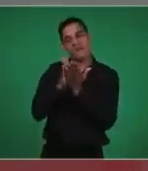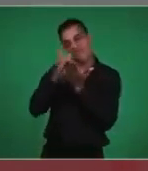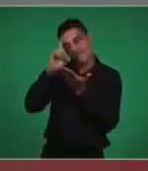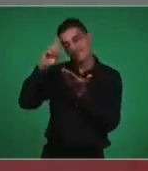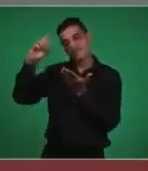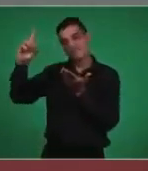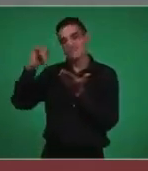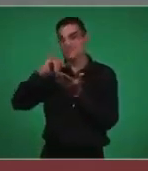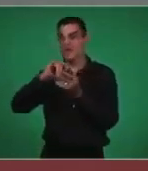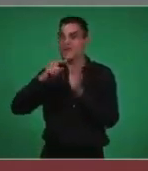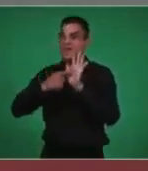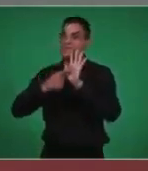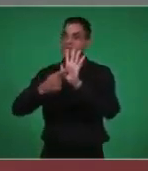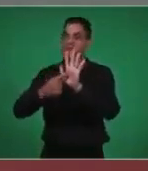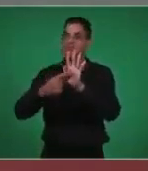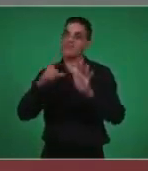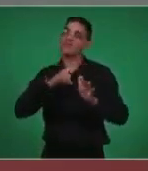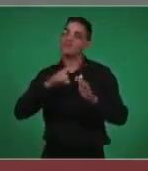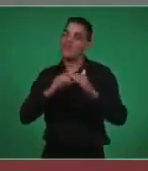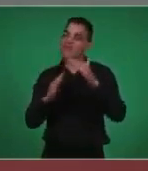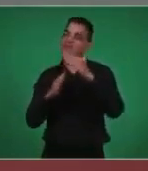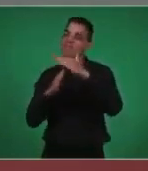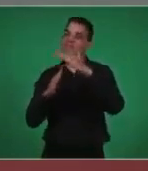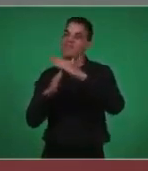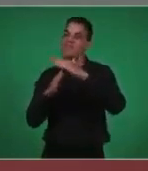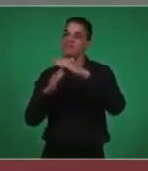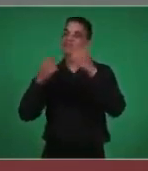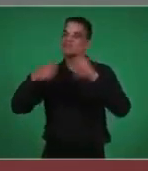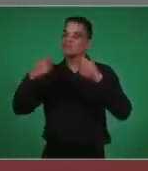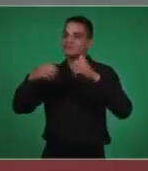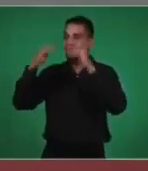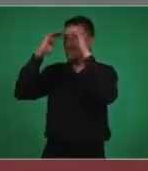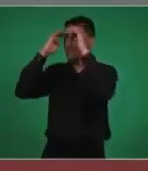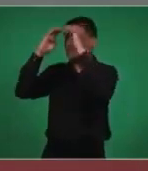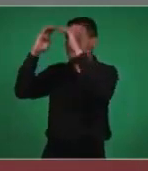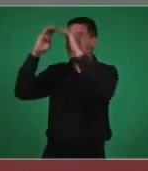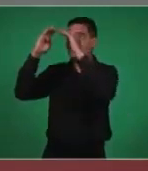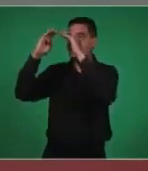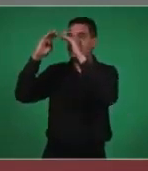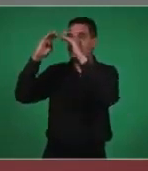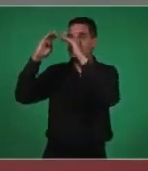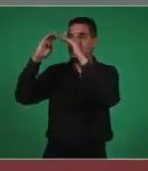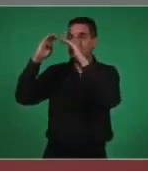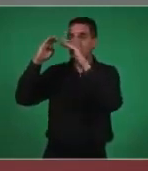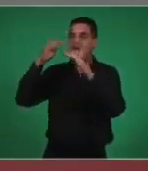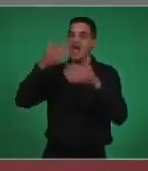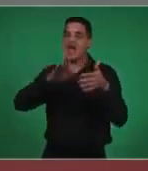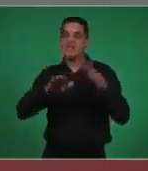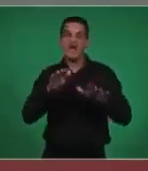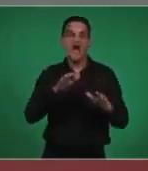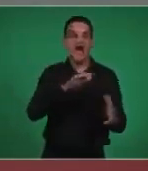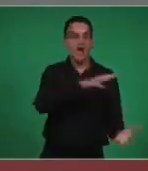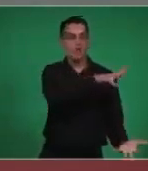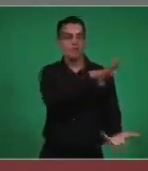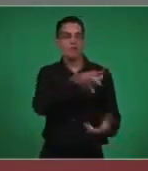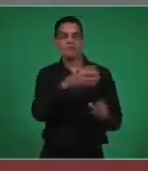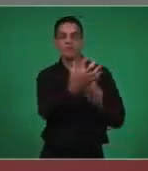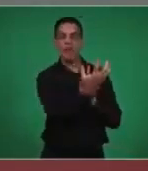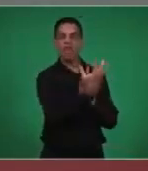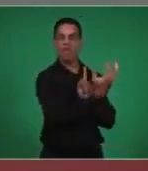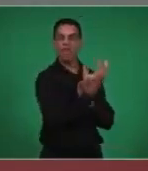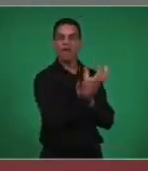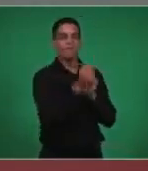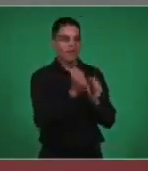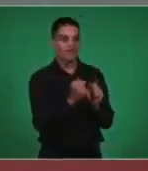fact, the fact we have limits and people have limits. They said that since the world is saying, then